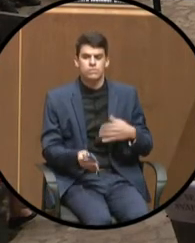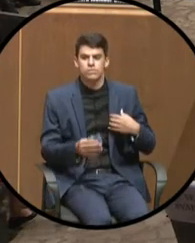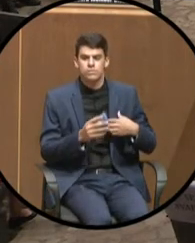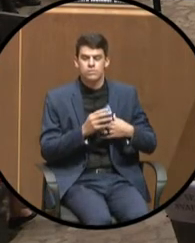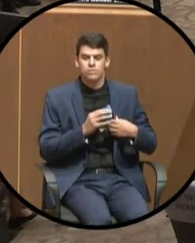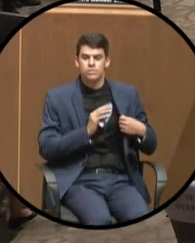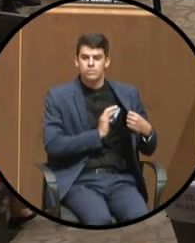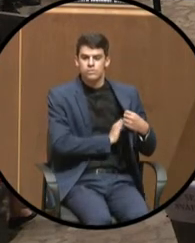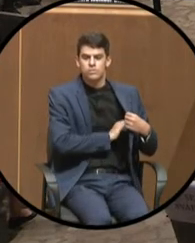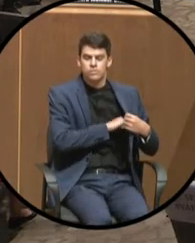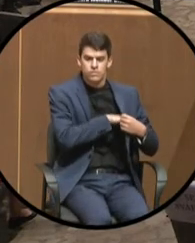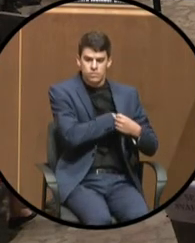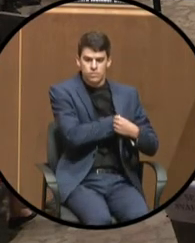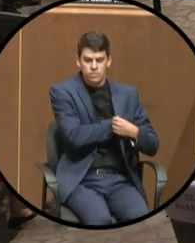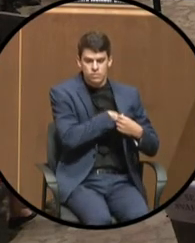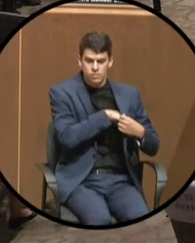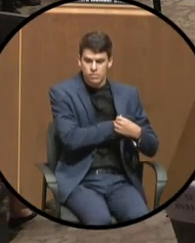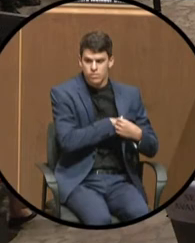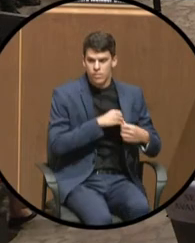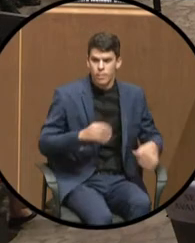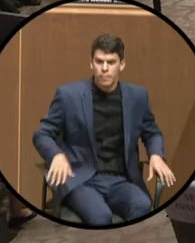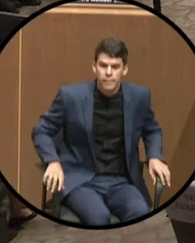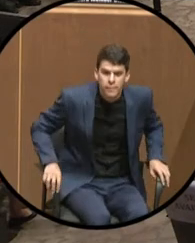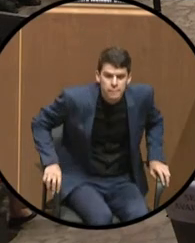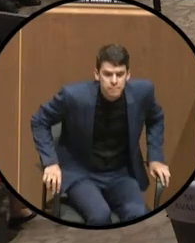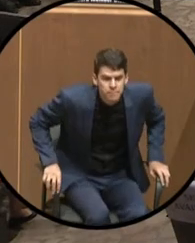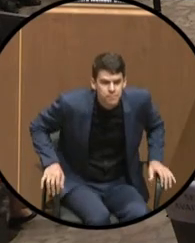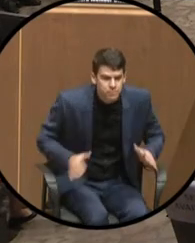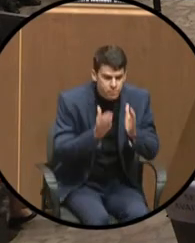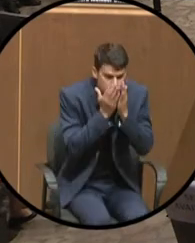17. Yes, 17. Yes.